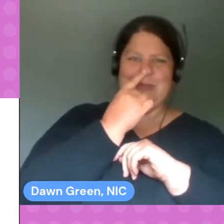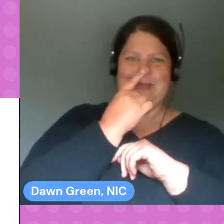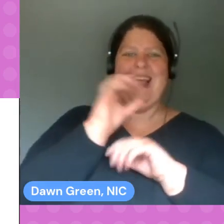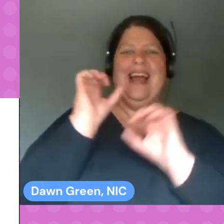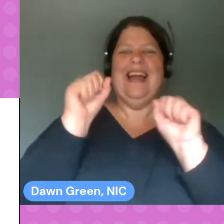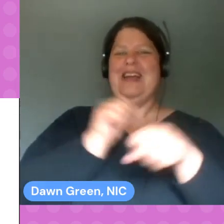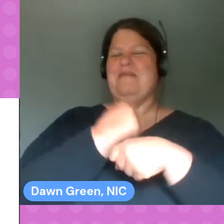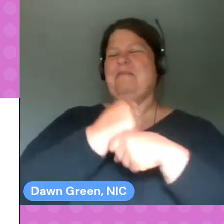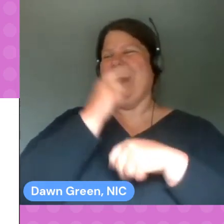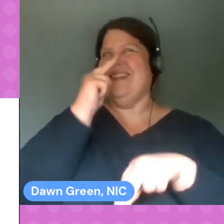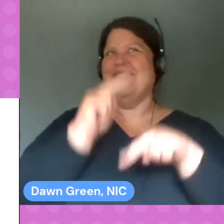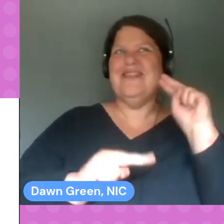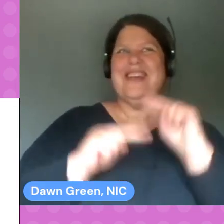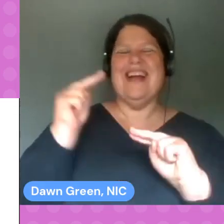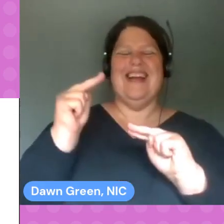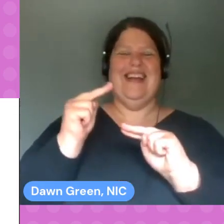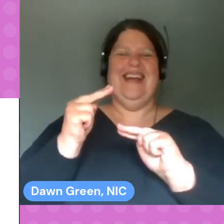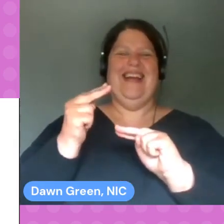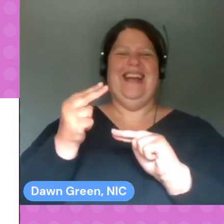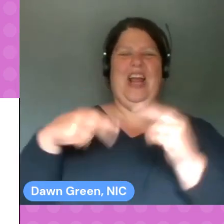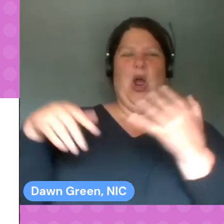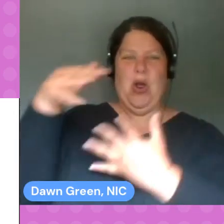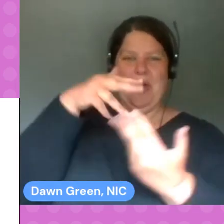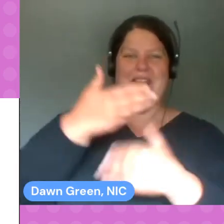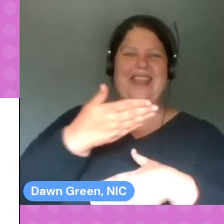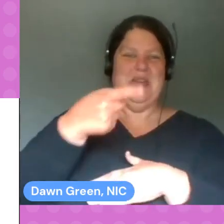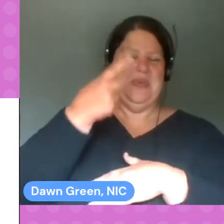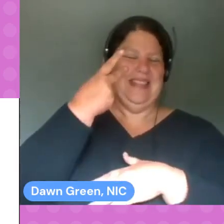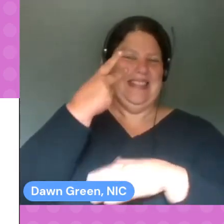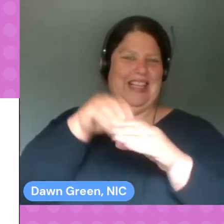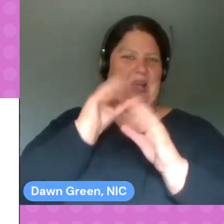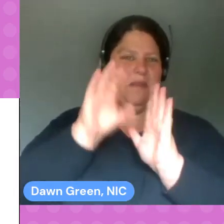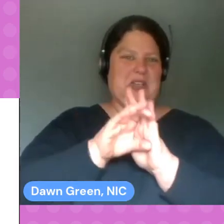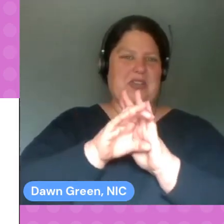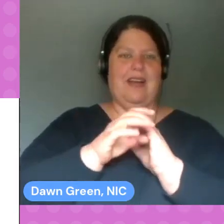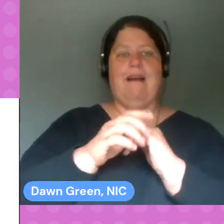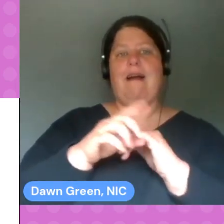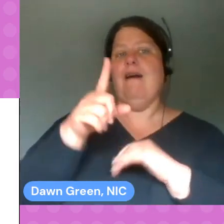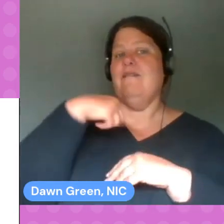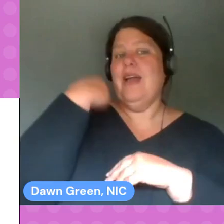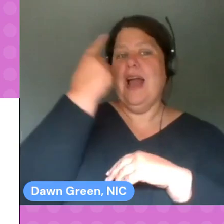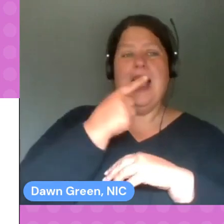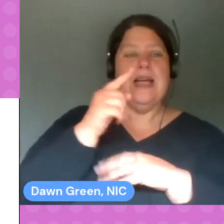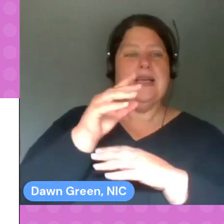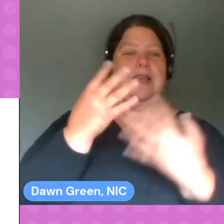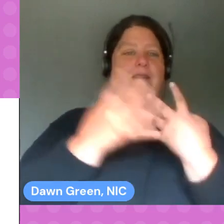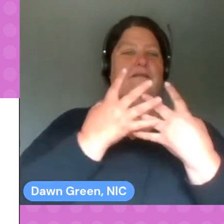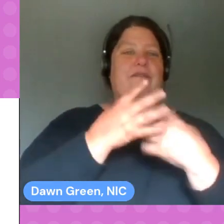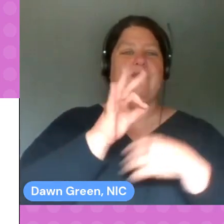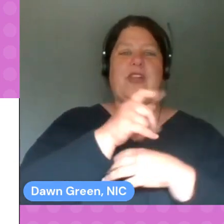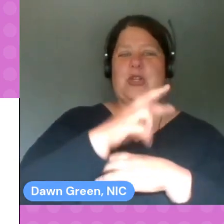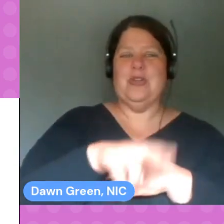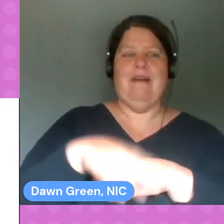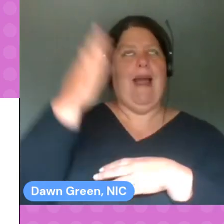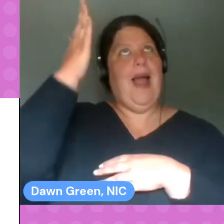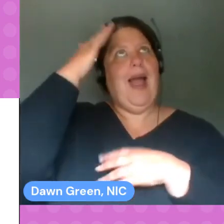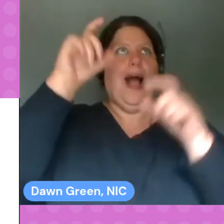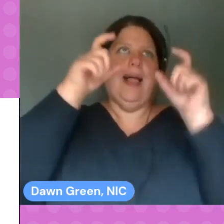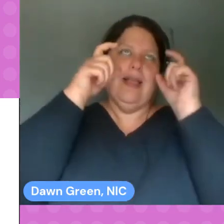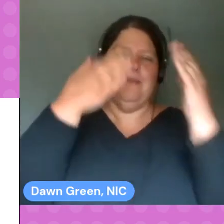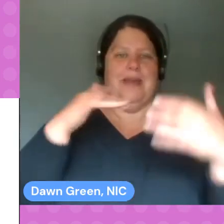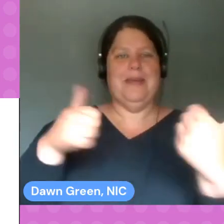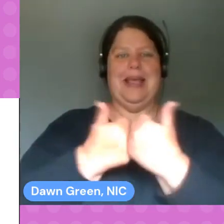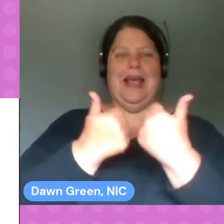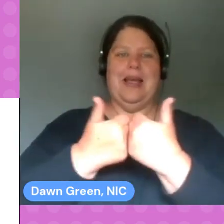really fun interactive things, like you can see in the picture there, face filters like hat and glasses that stick to your face, or games you play by moving